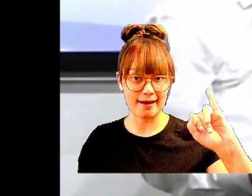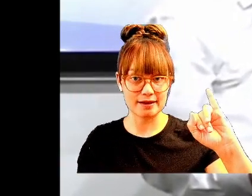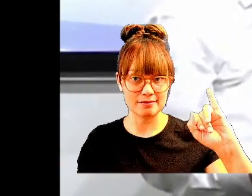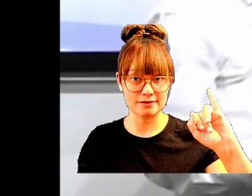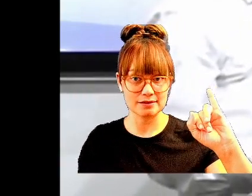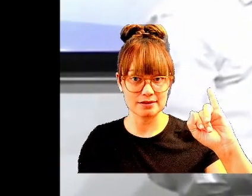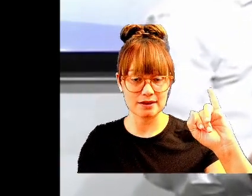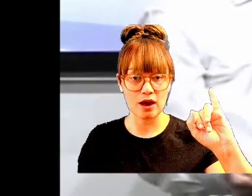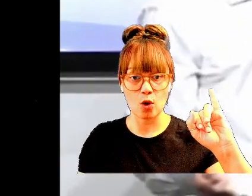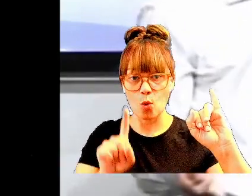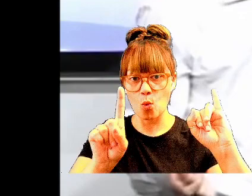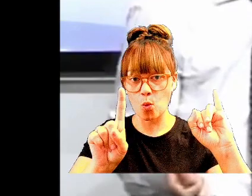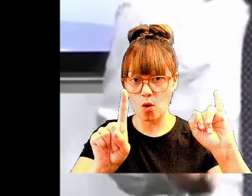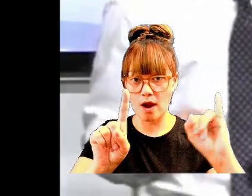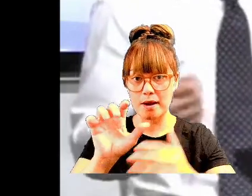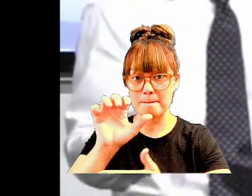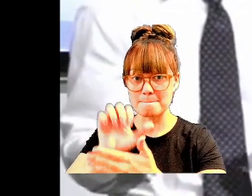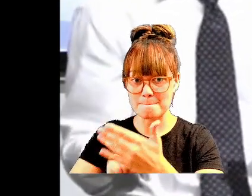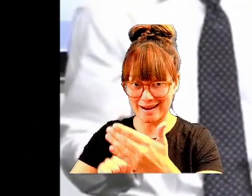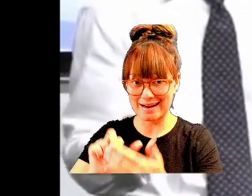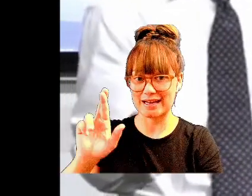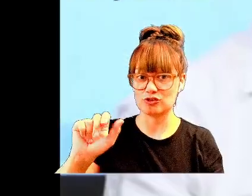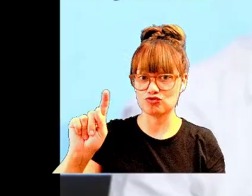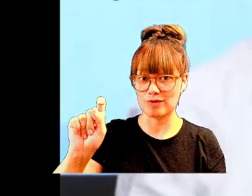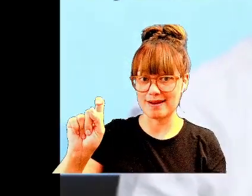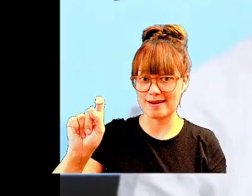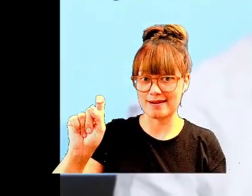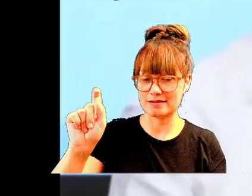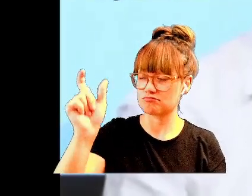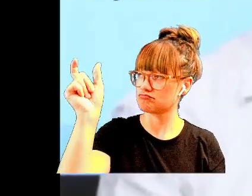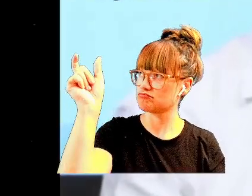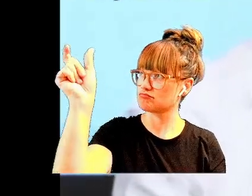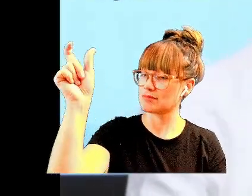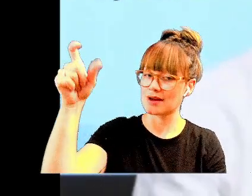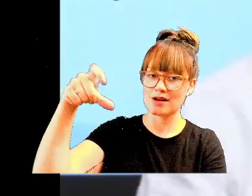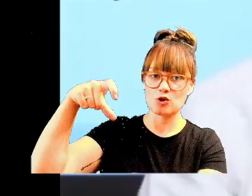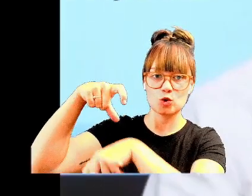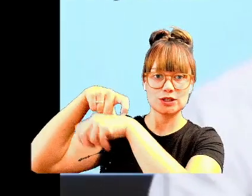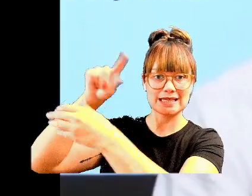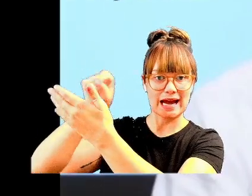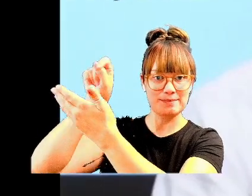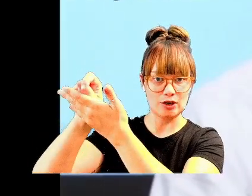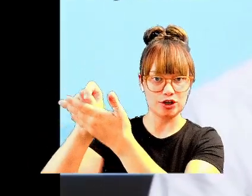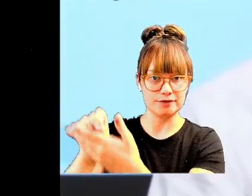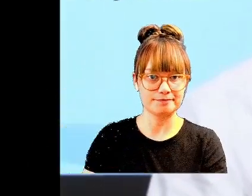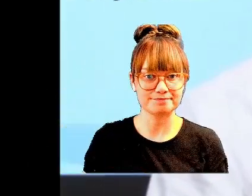rate, and then you increase that exponentially to the number of